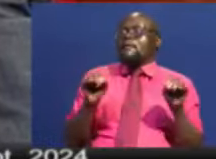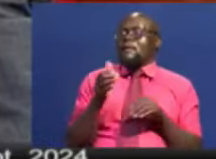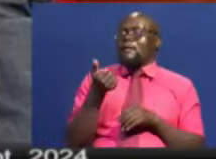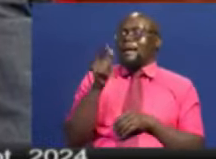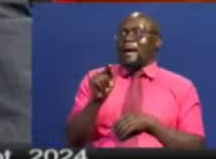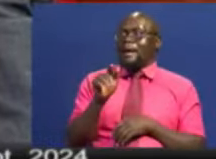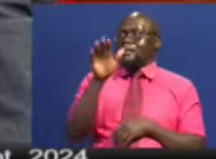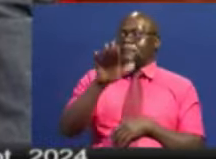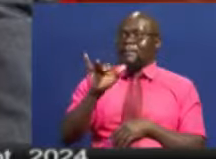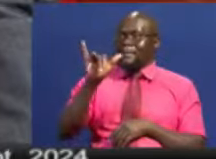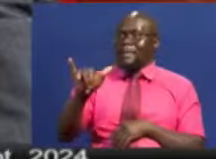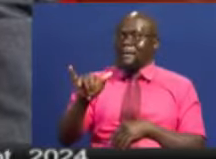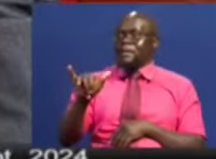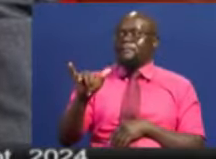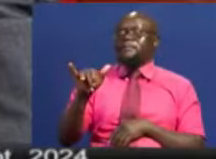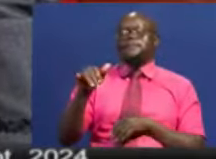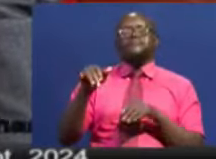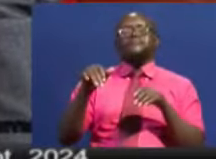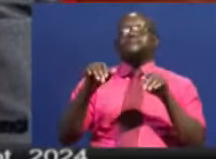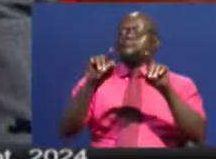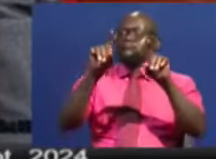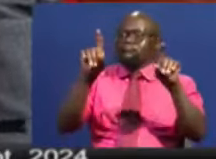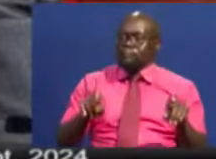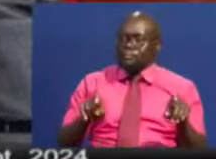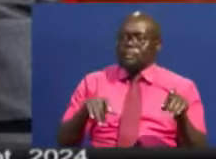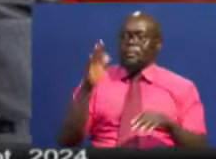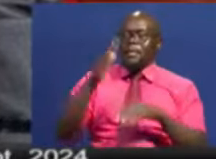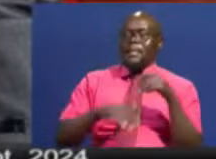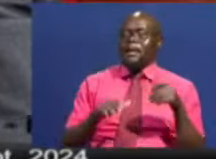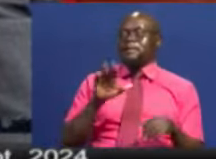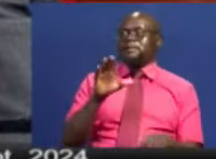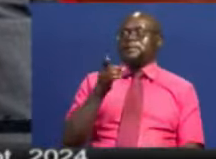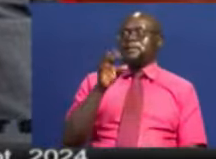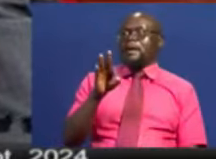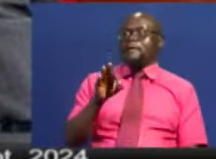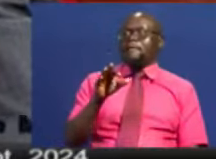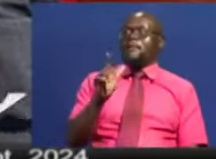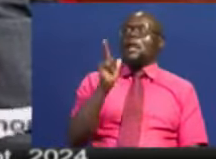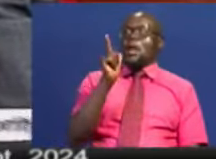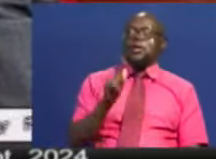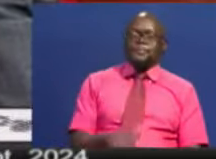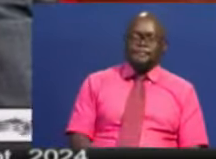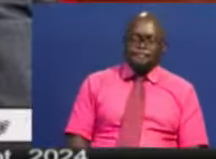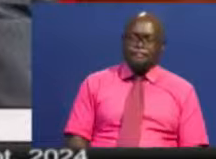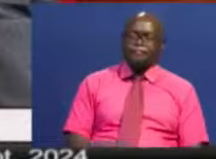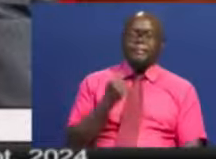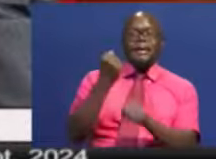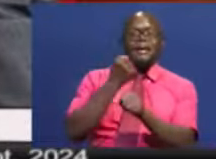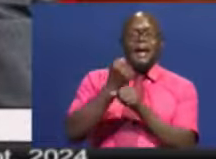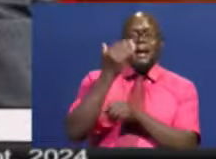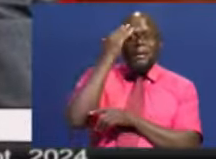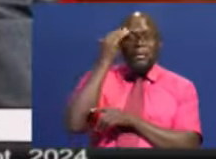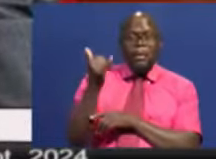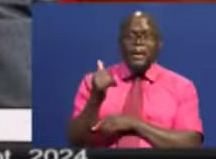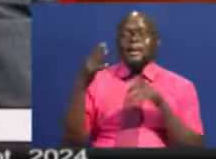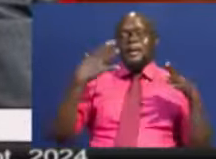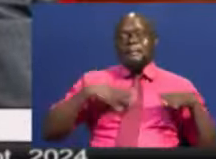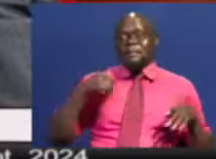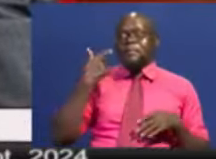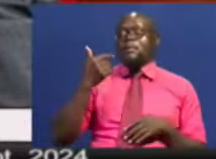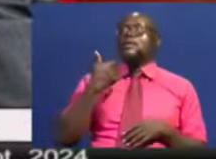parliament that has been subjected to litigation more than the CDF Act, Mr. Speaker. And this is done basically by people